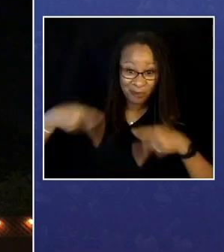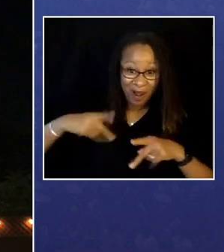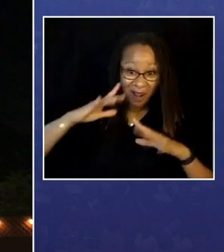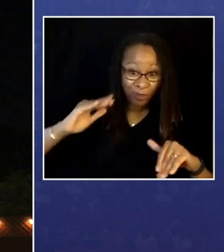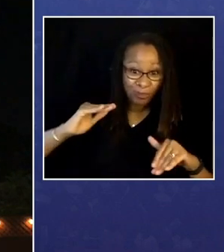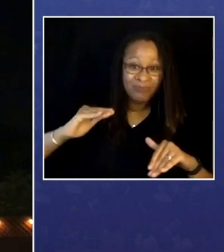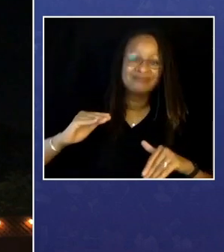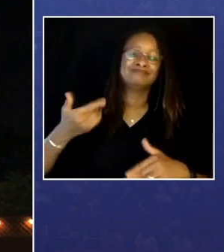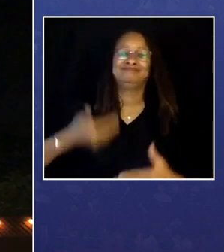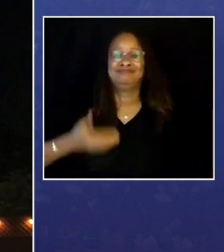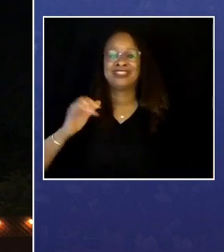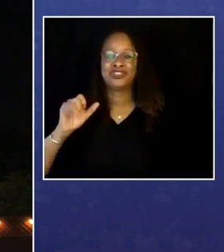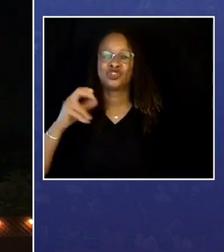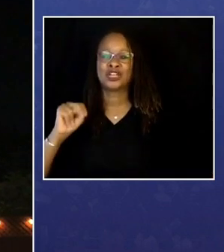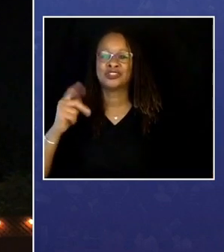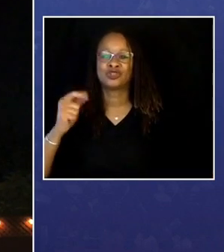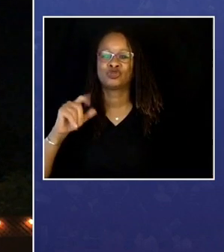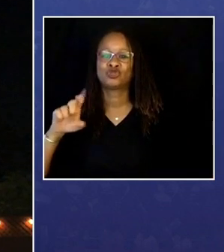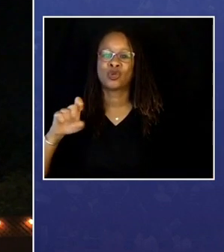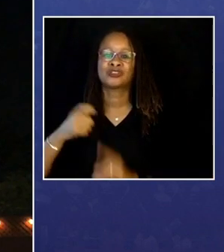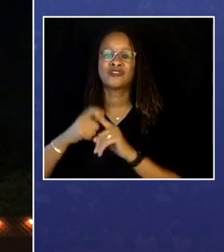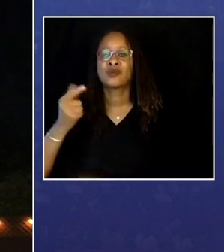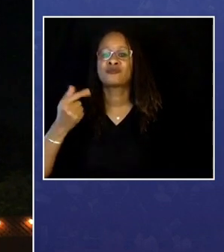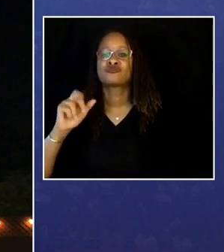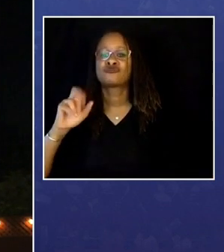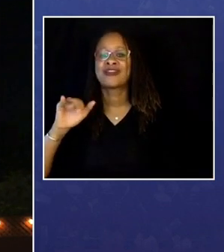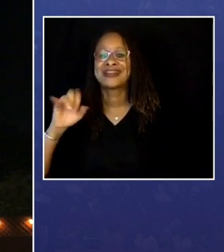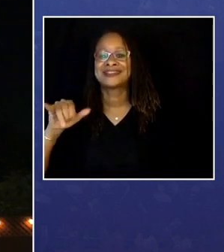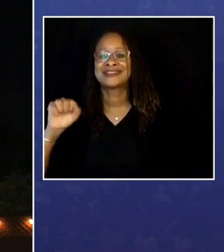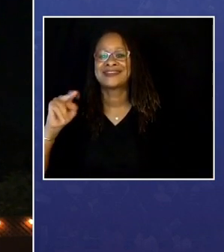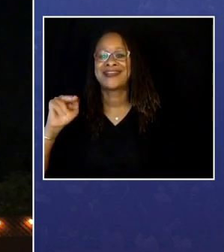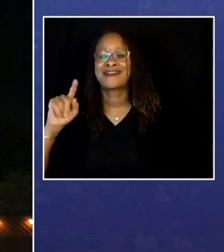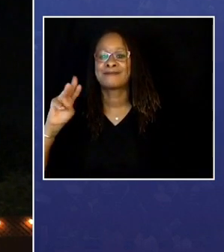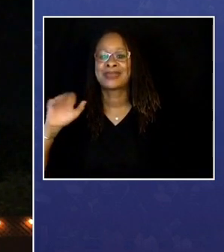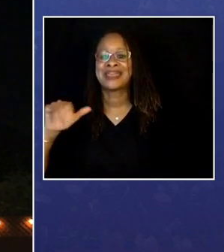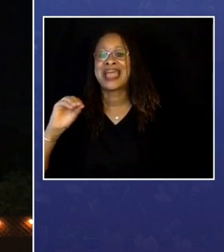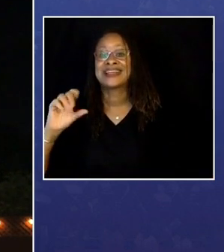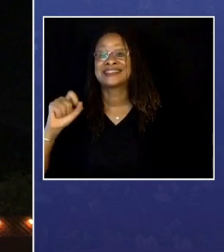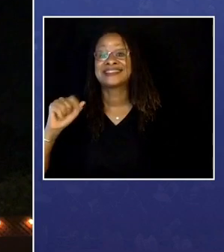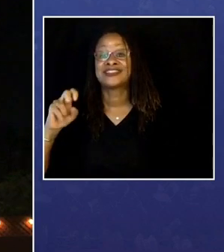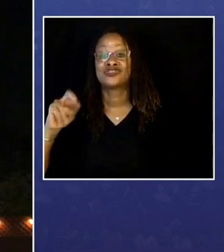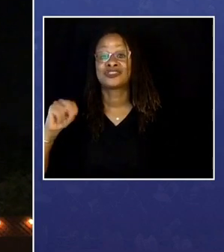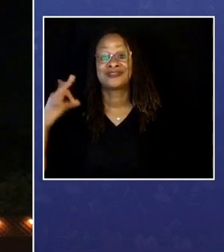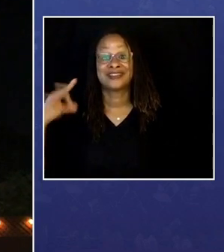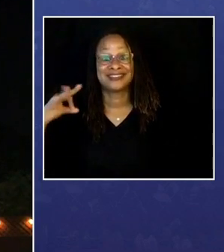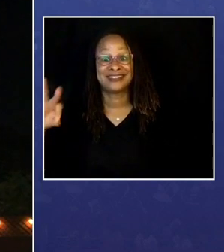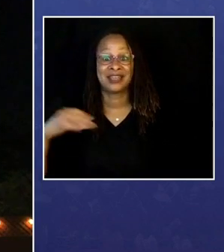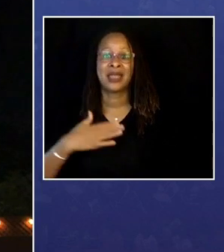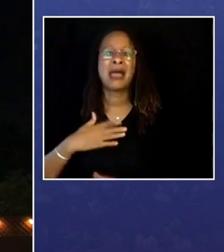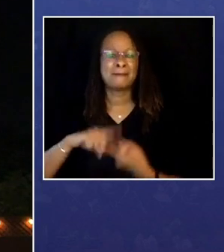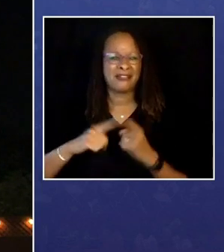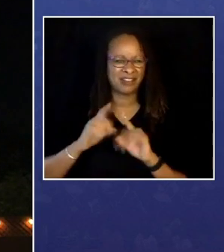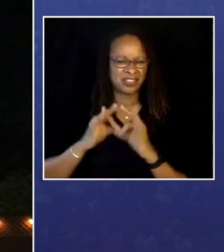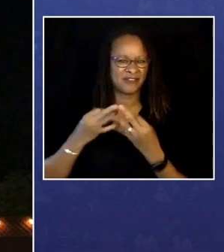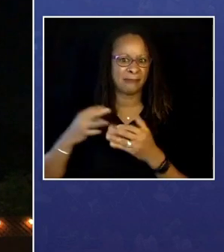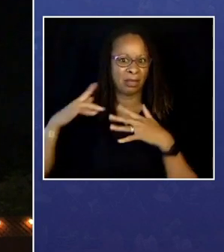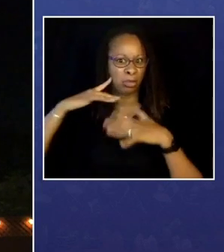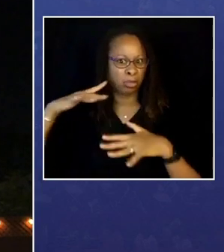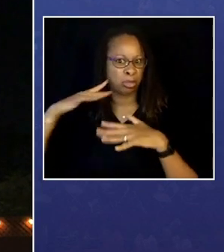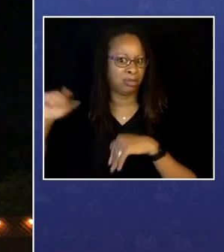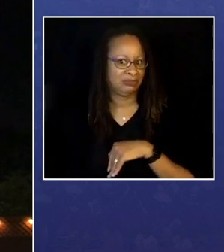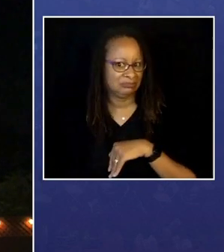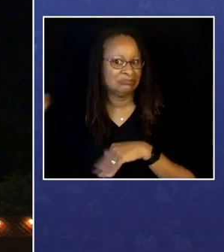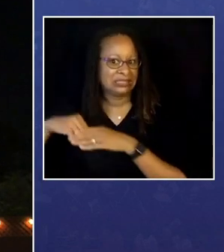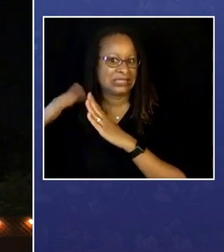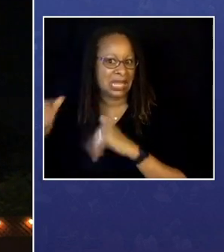after party. It's Jason George here from Grey's Anatomy and Station 19. Listen, my friends and family are inside keeping the after party kind of rocking, and it's